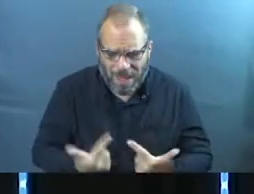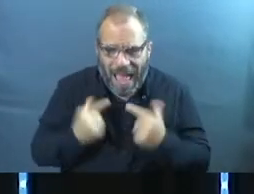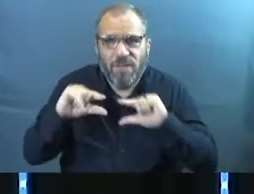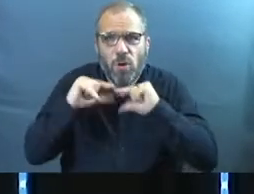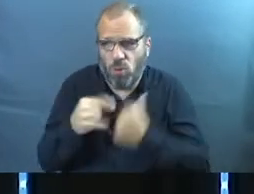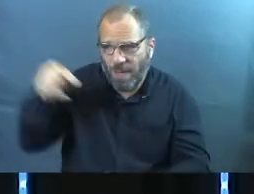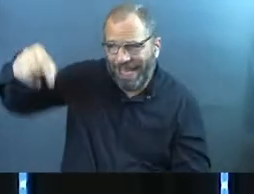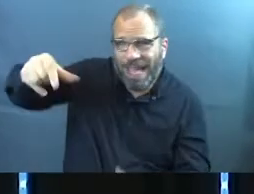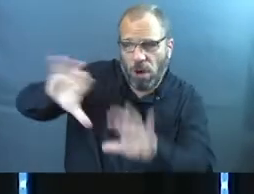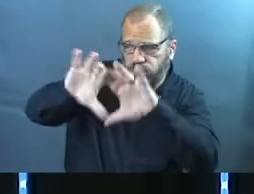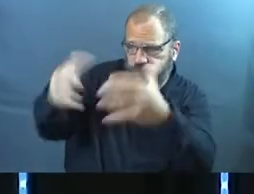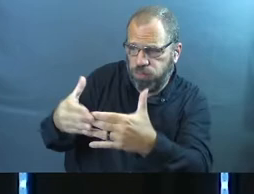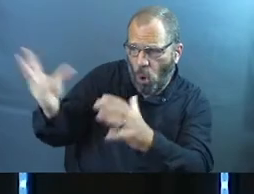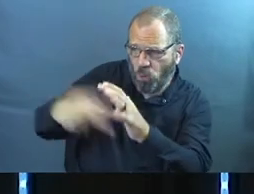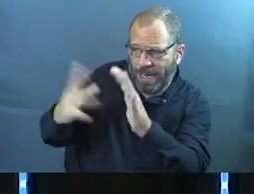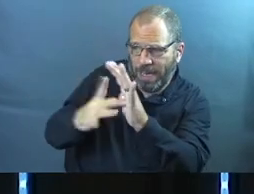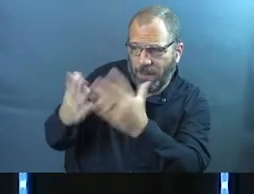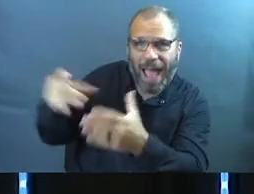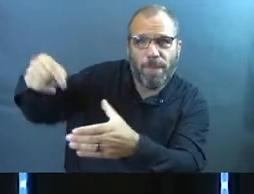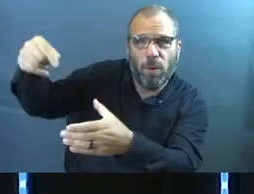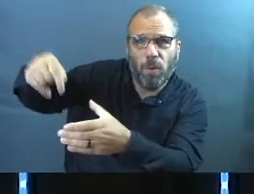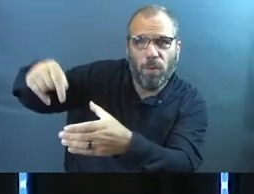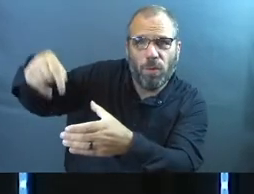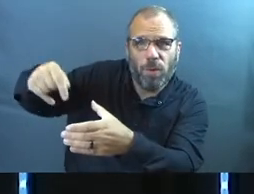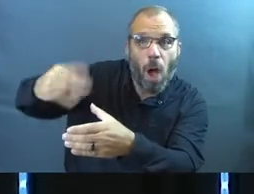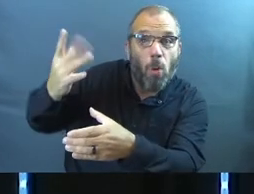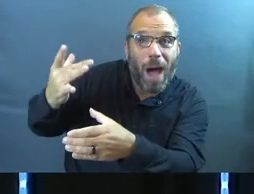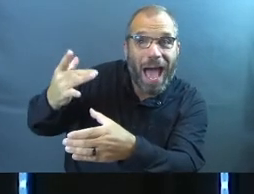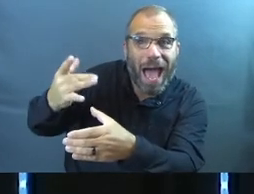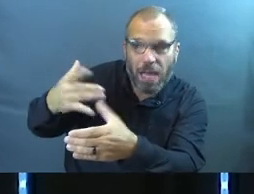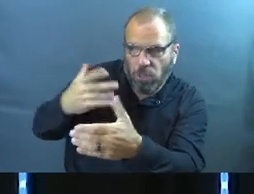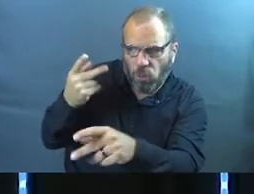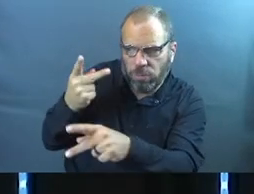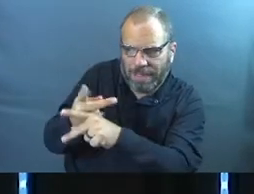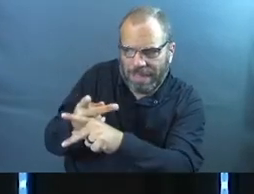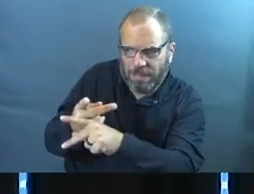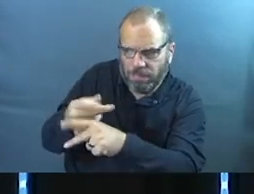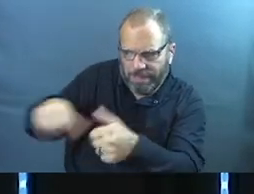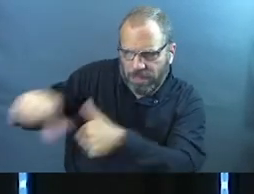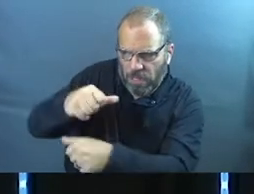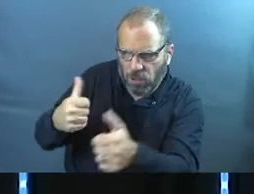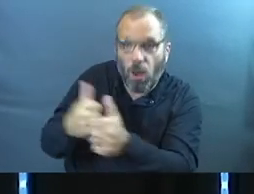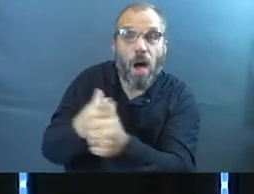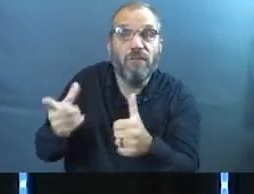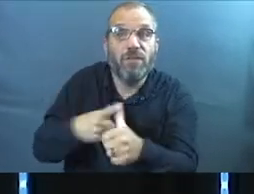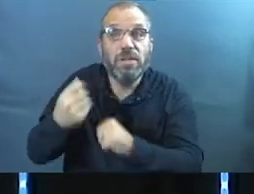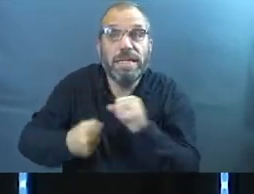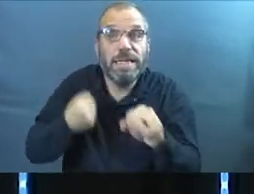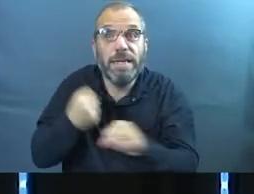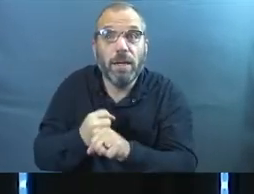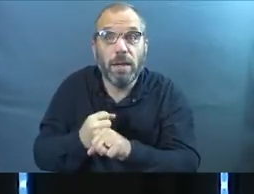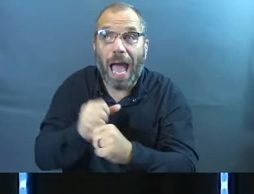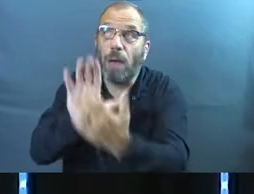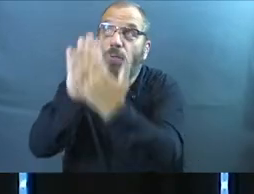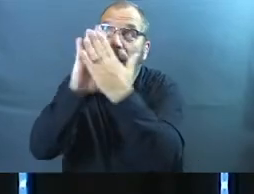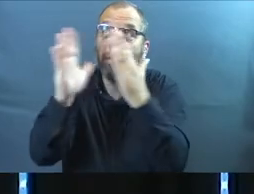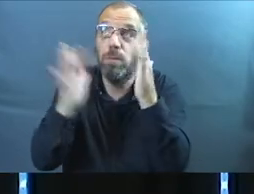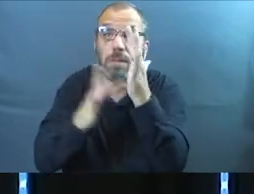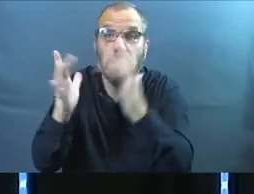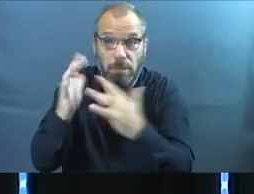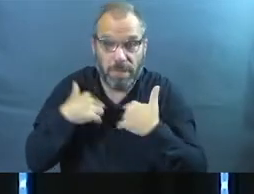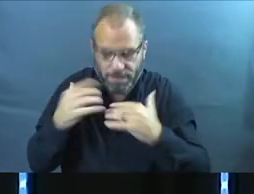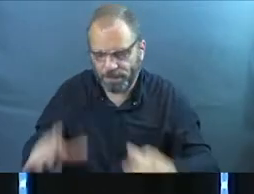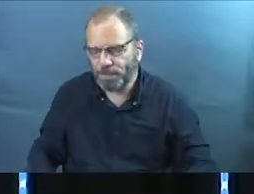where those people are also reading the scripture so that you can keep each other strong. The very first year that I was walking with Jesus